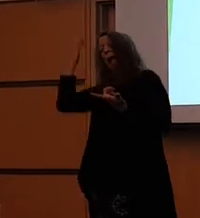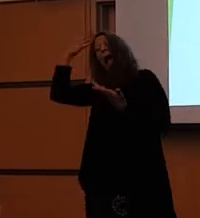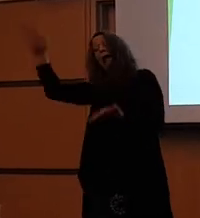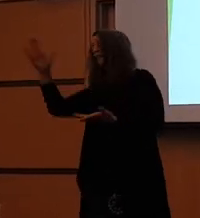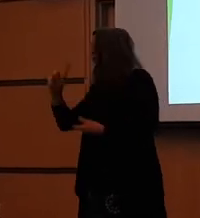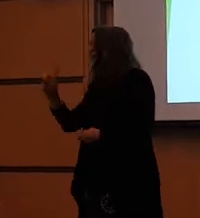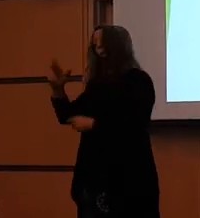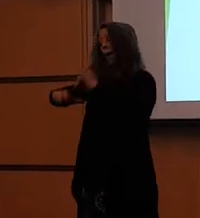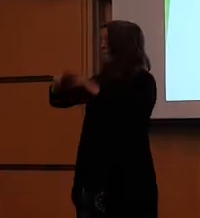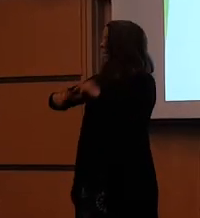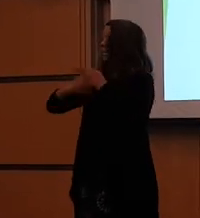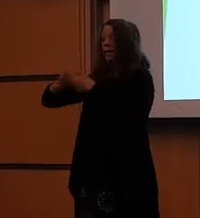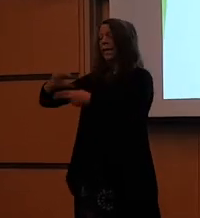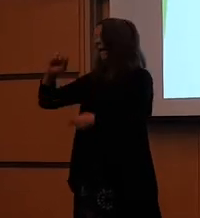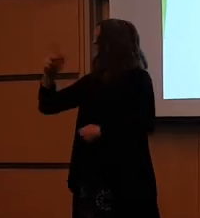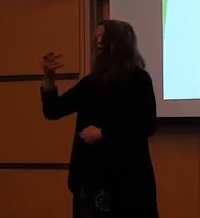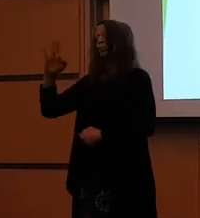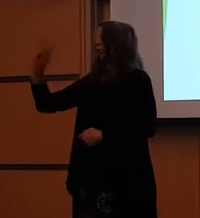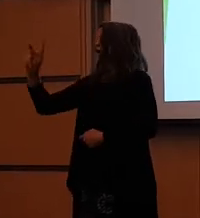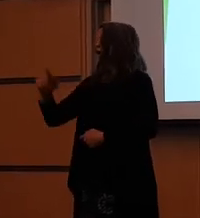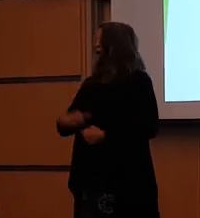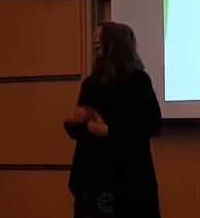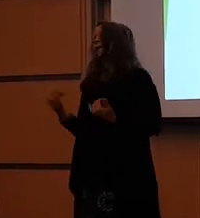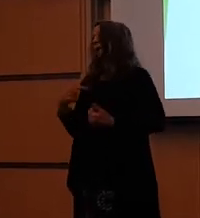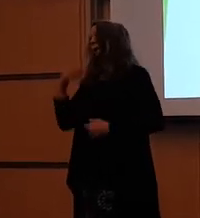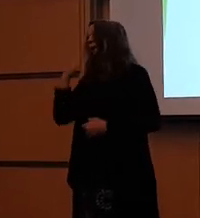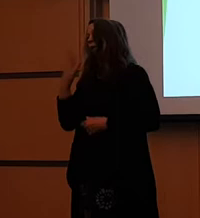And obviously it's the same. So